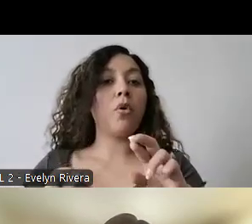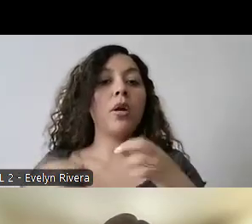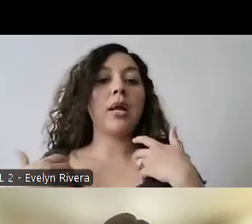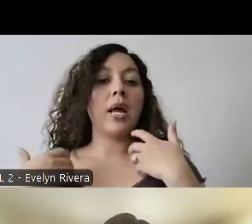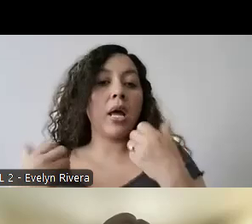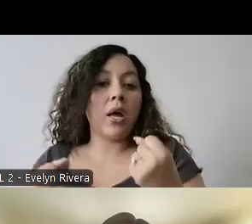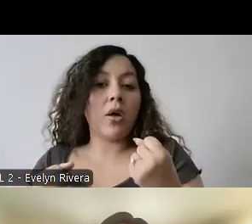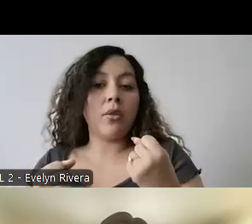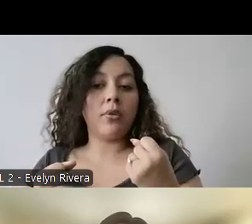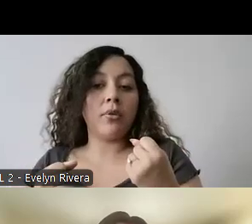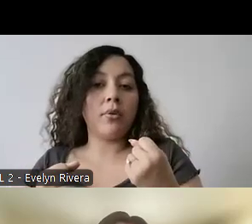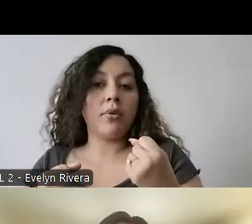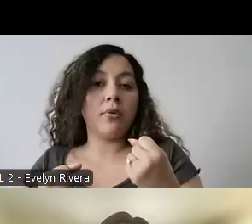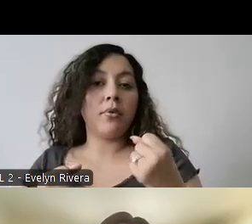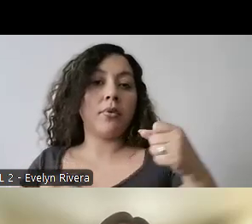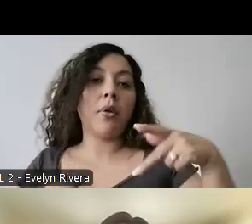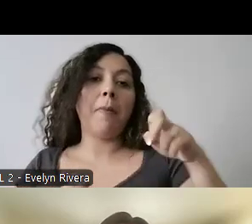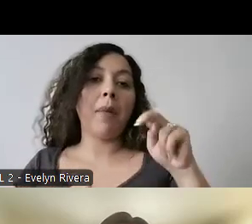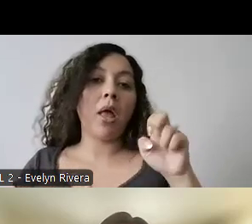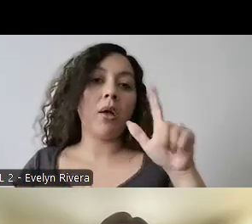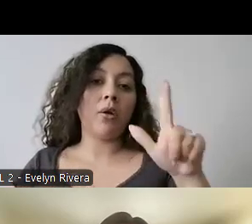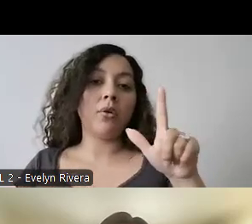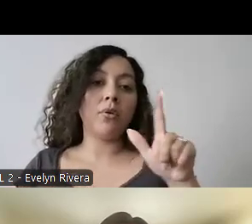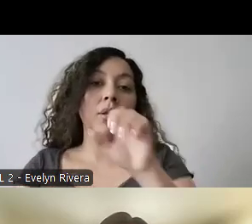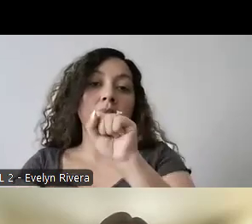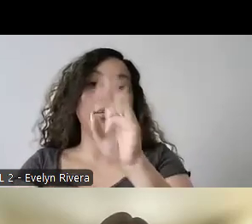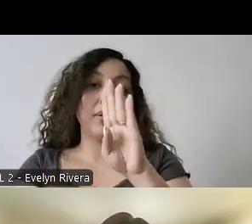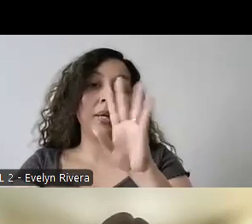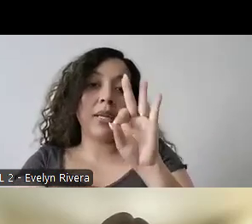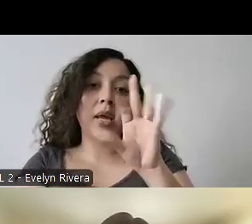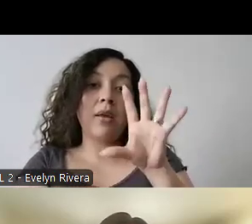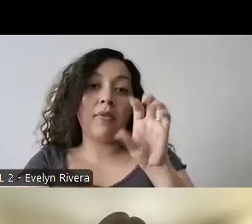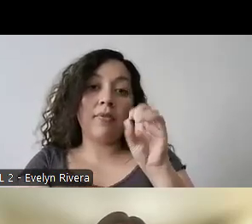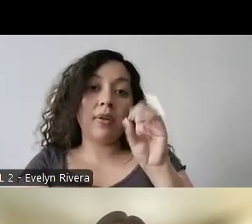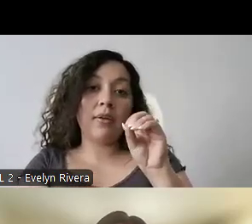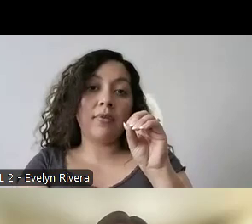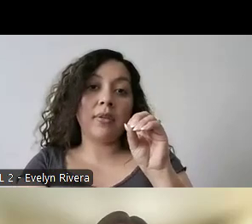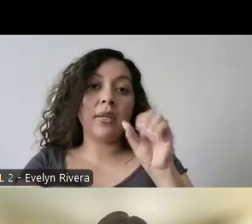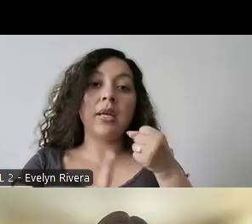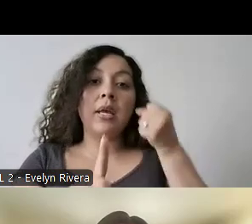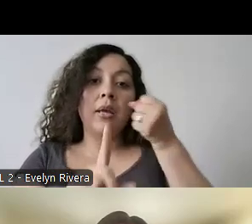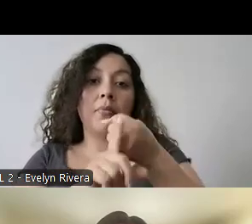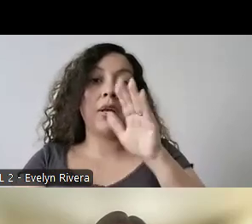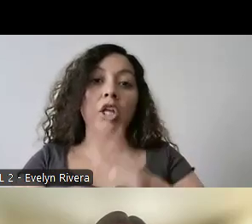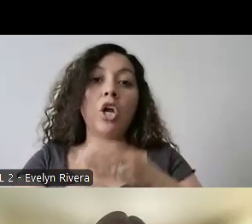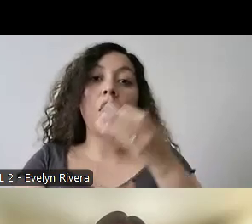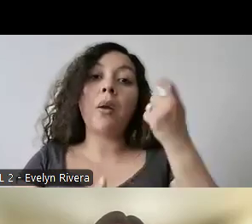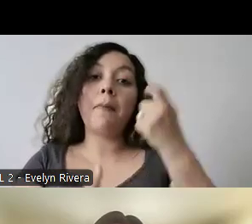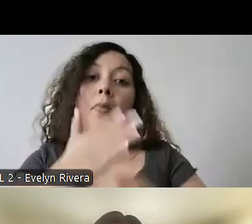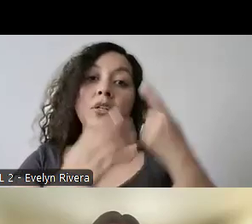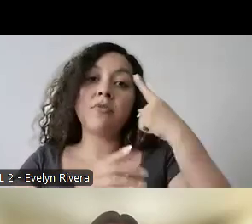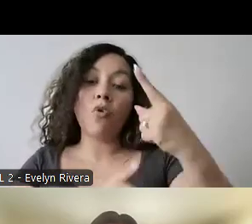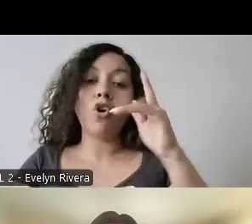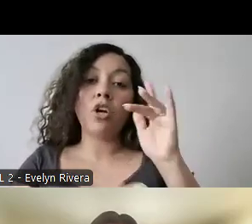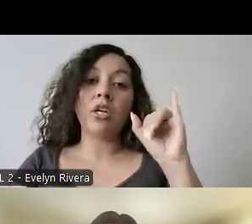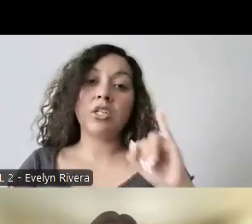Benefits Review Panel, or CHBRP, on SB 950's impact on premiums. The total cost